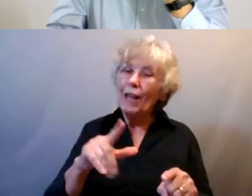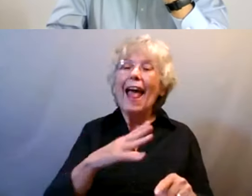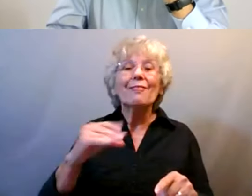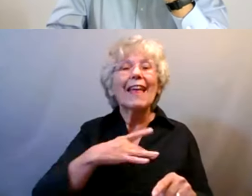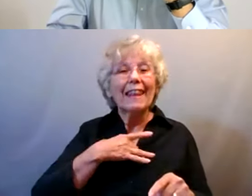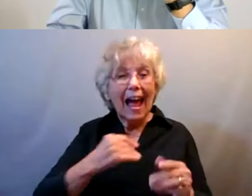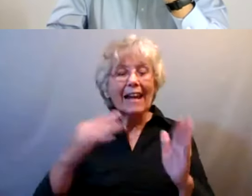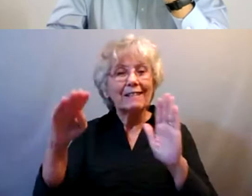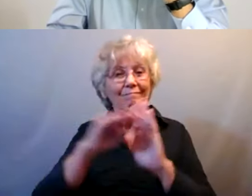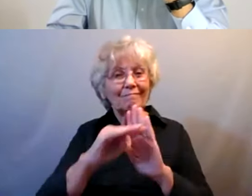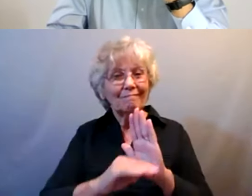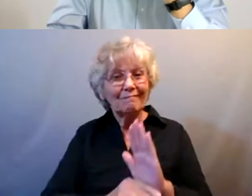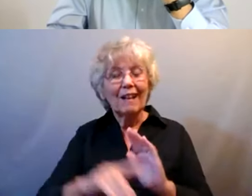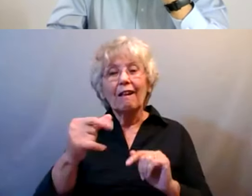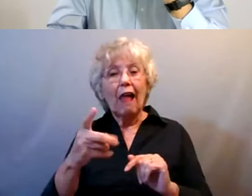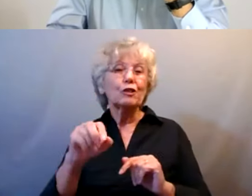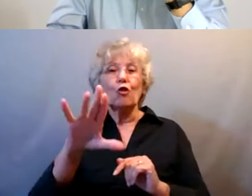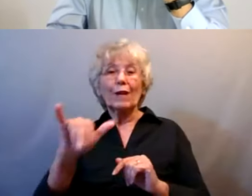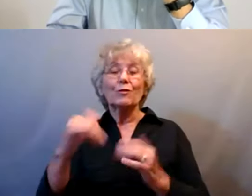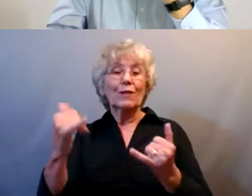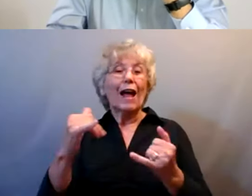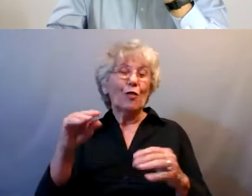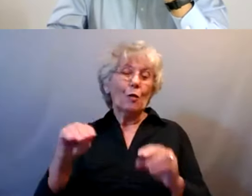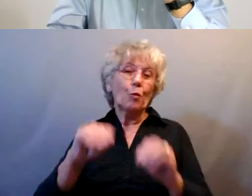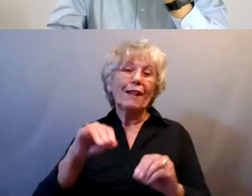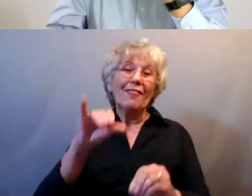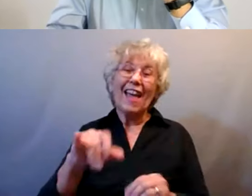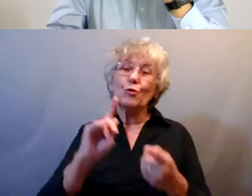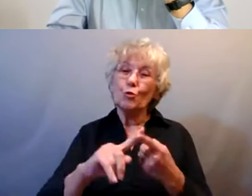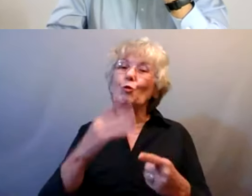they are putting it to good use. I just wanted you to know that.